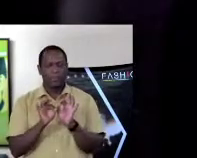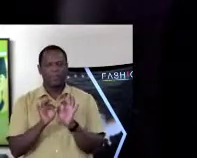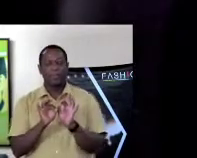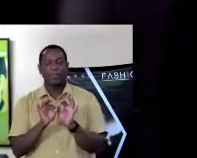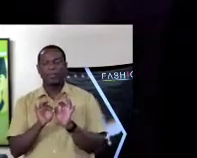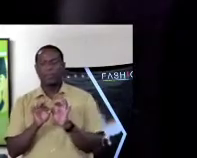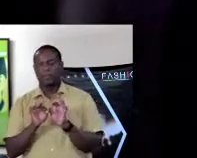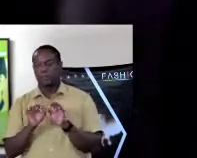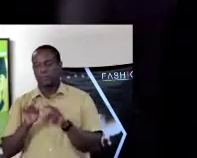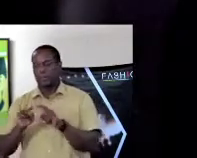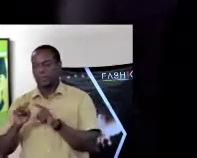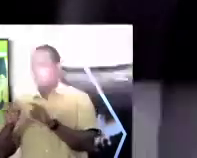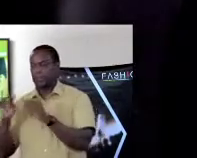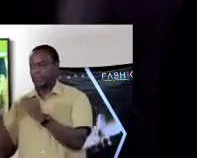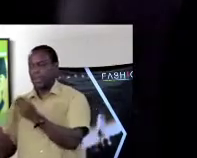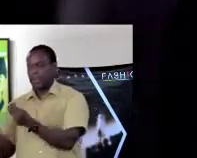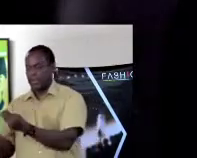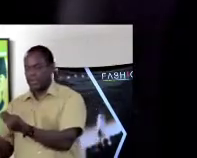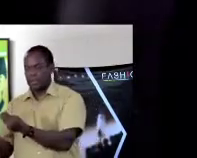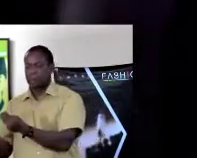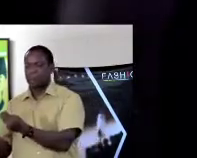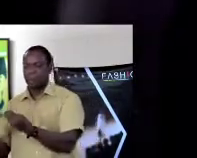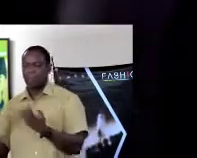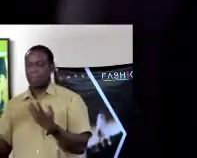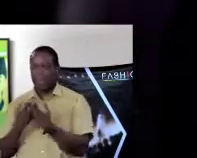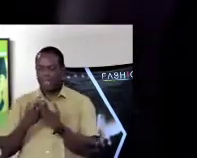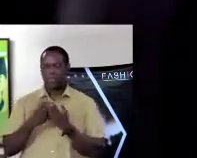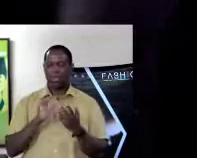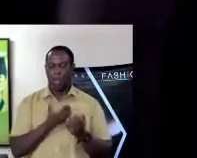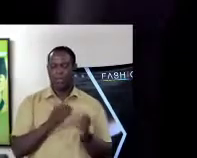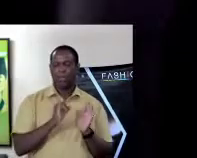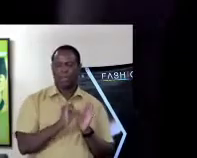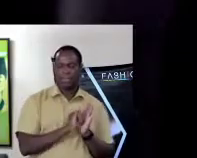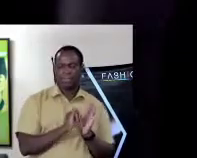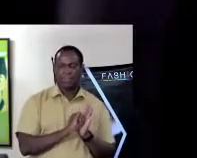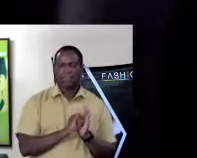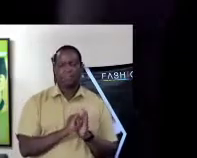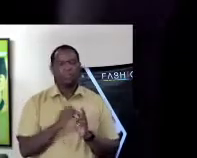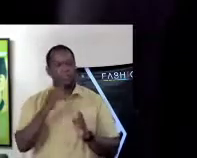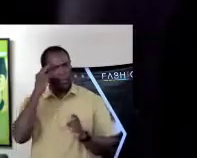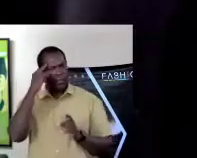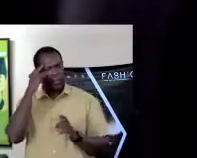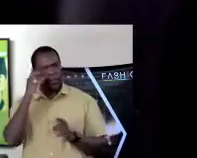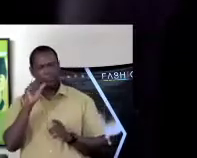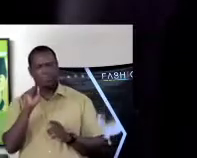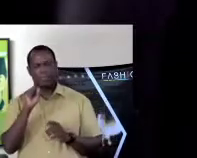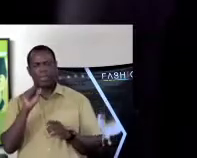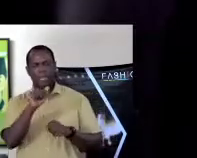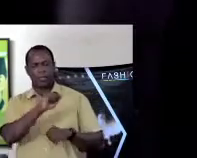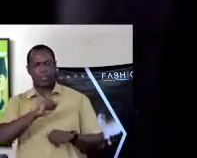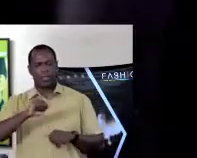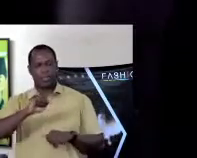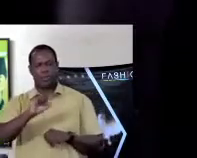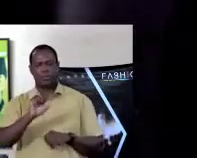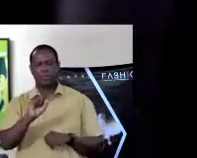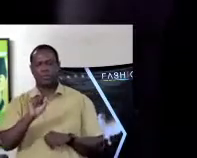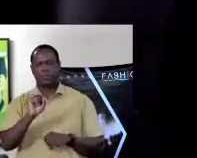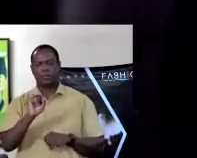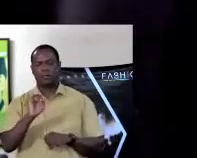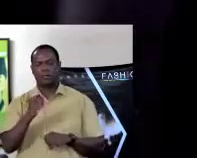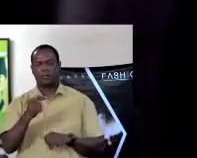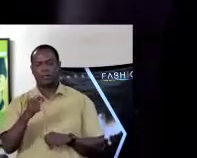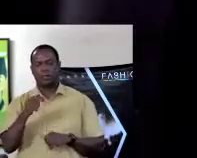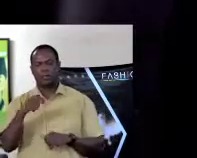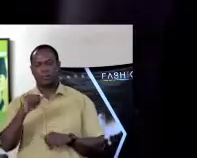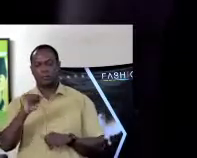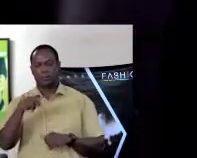wherever. As you mentioned, Singaporean, they have a plural society. You go to New Orleans, wherever you have that